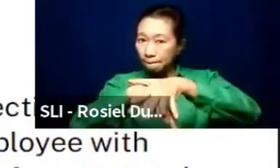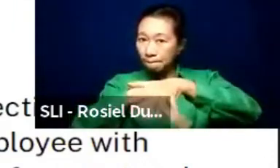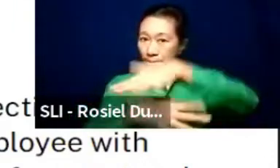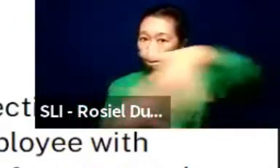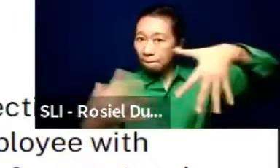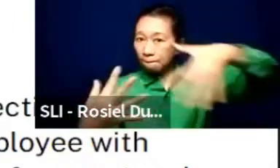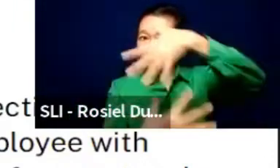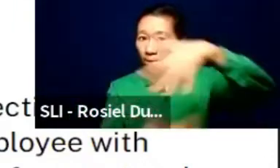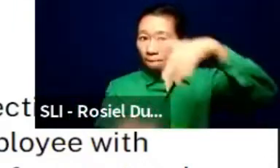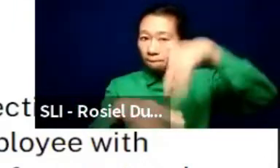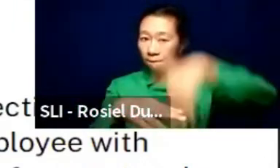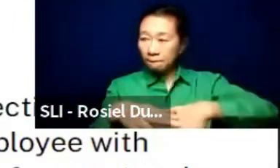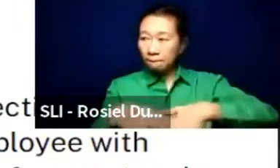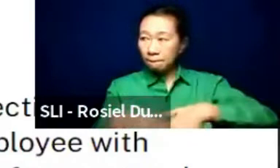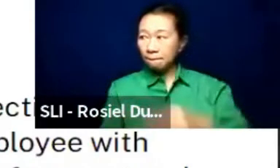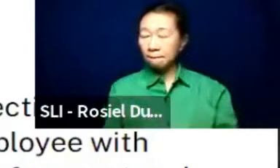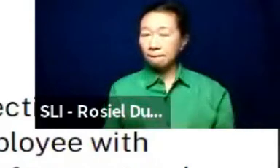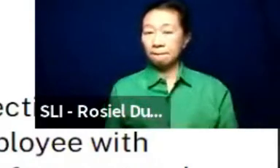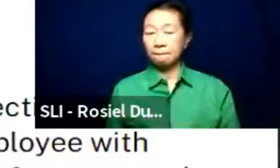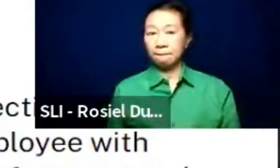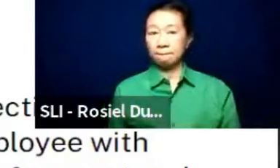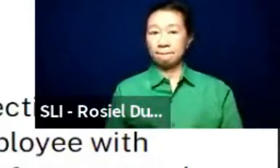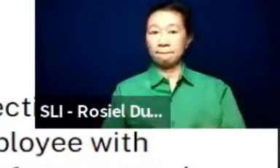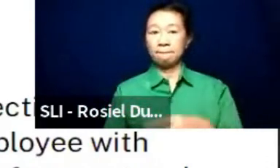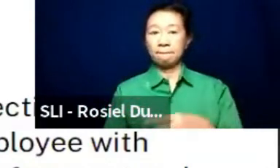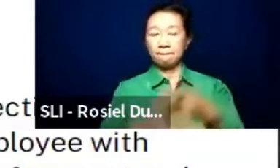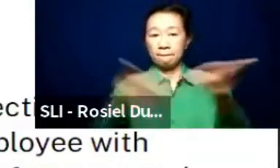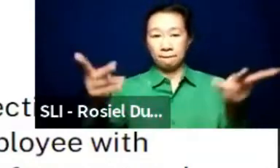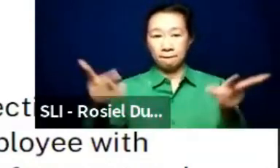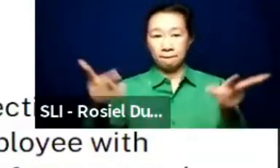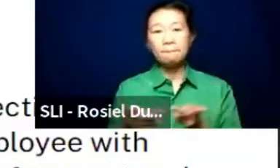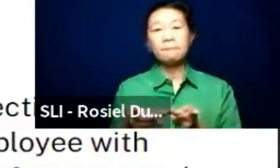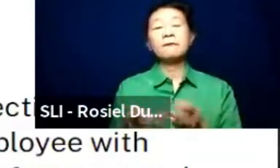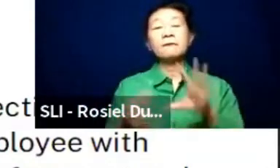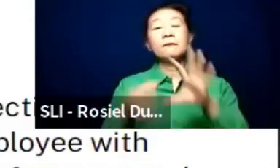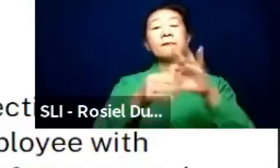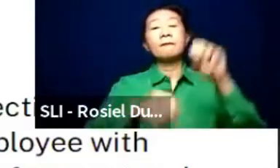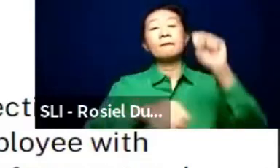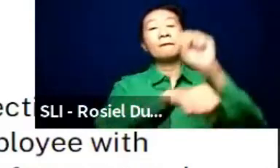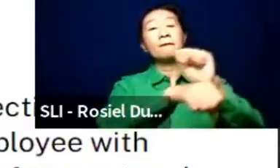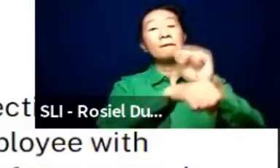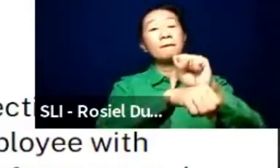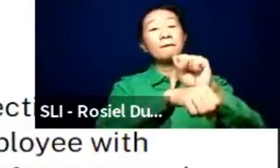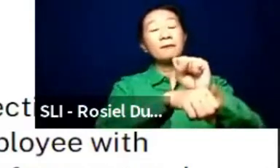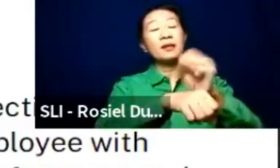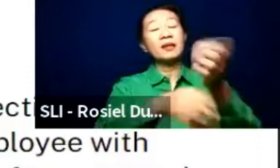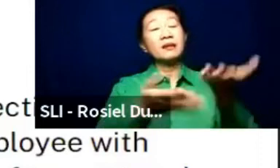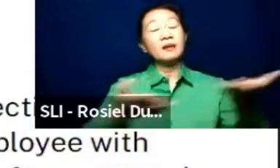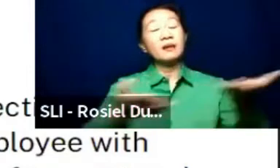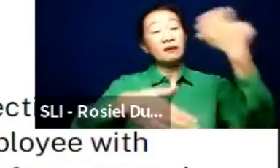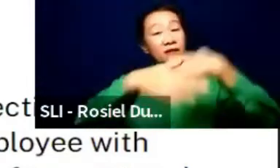within the actual work setting already, no? So dito na pumapasok